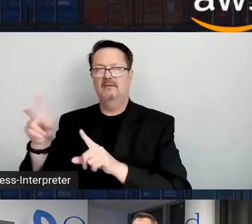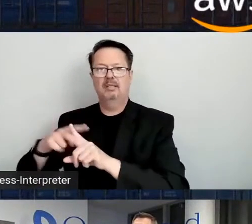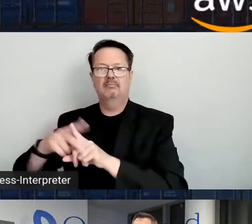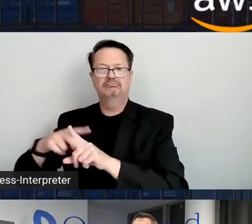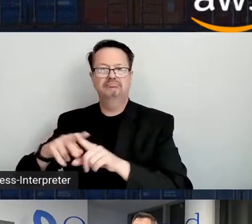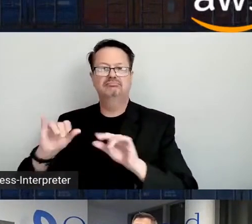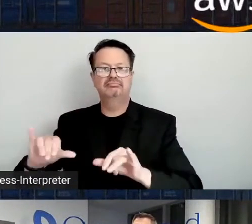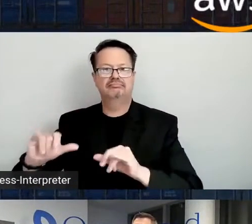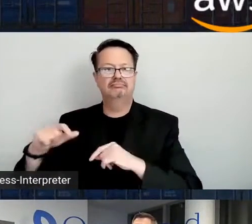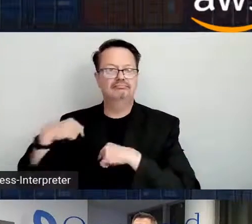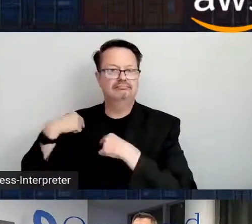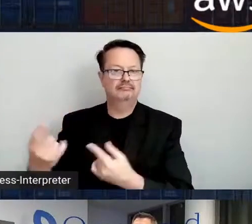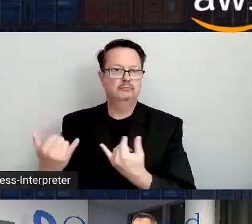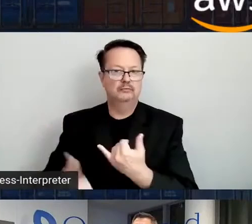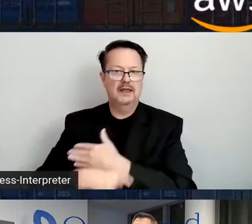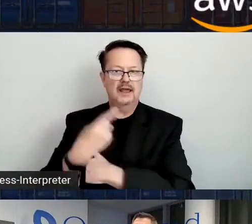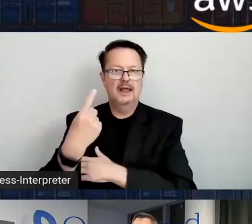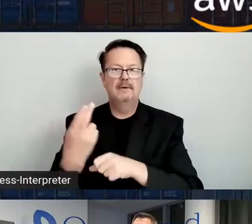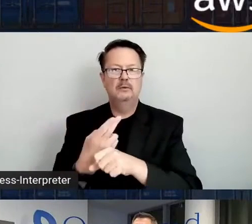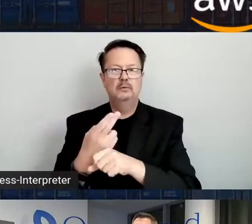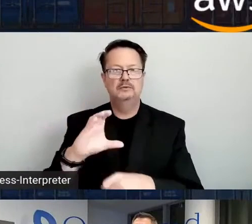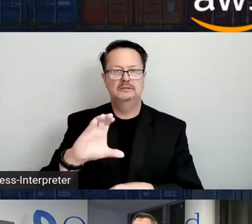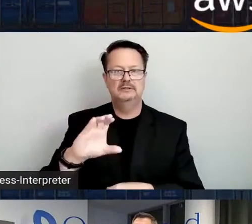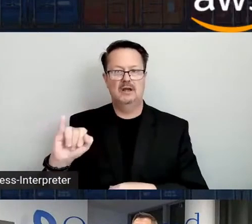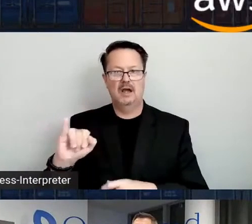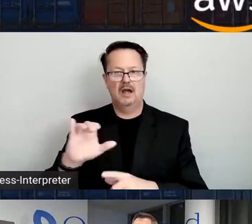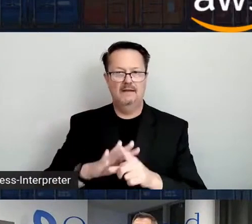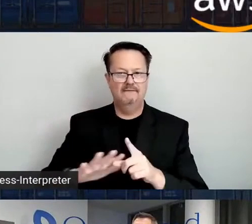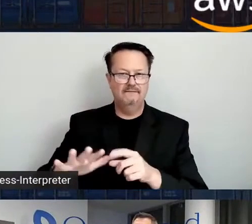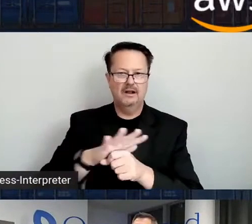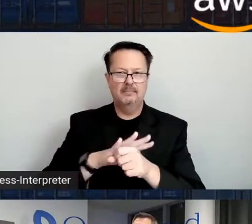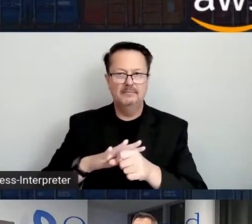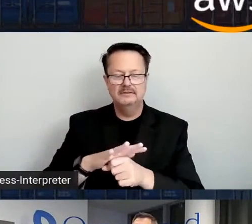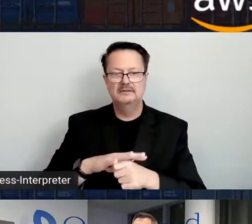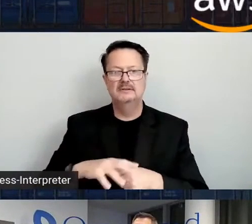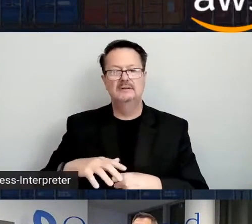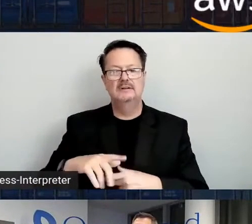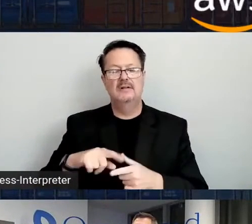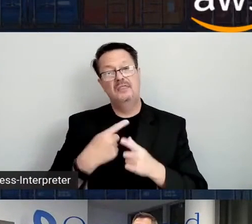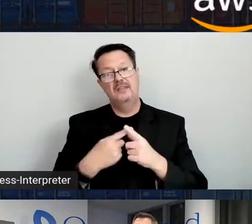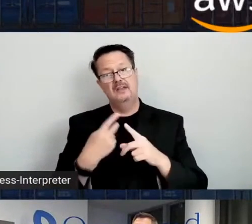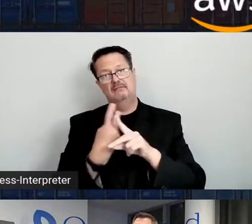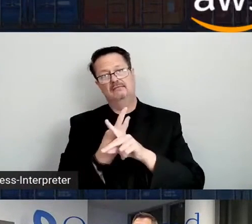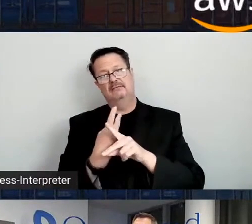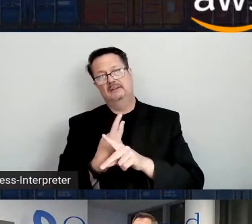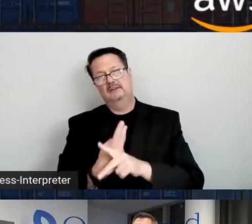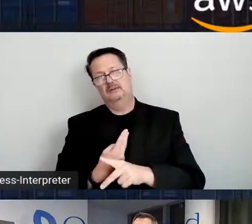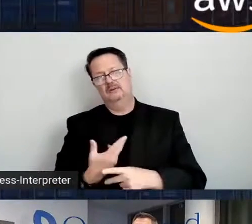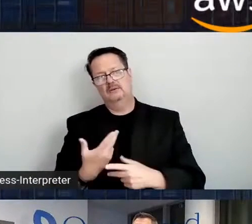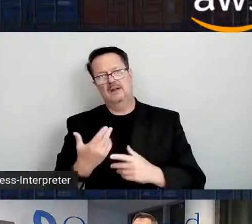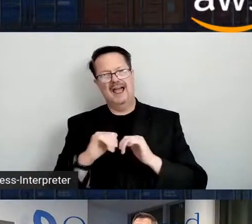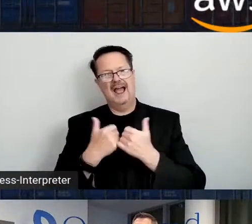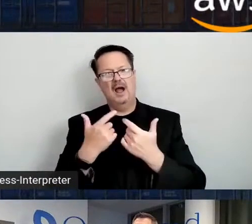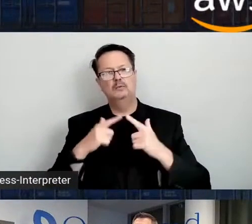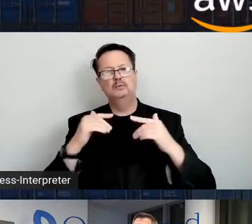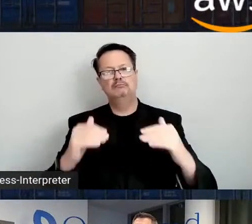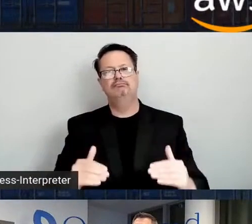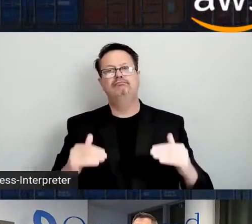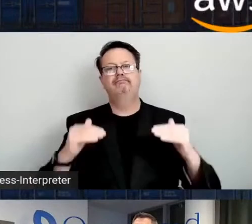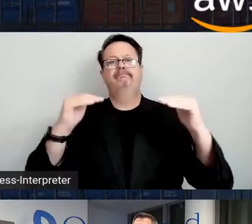things today, but using a CI environment, and then figure out from there, how to graduate to something that